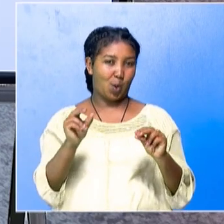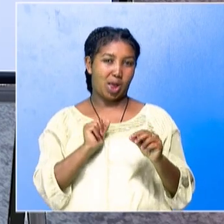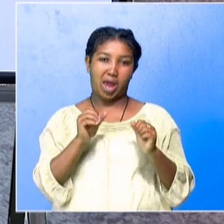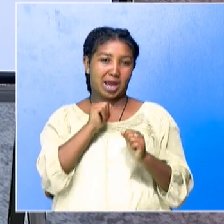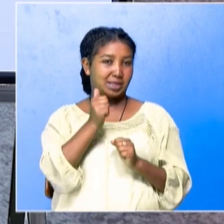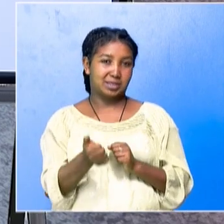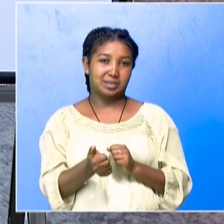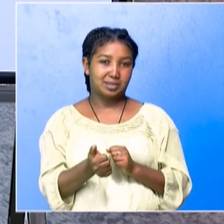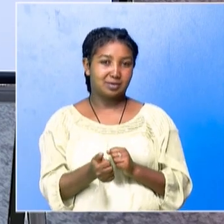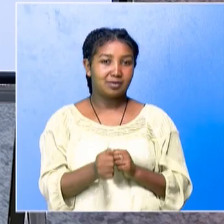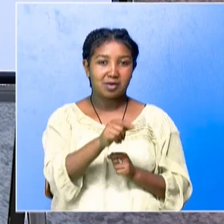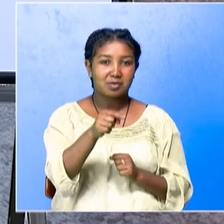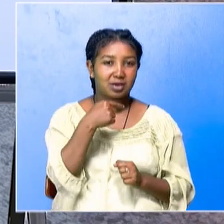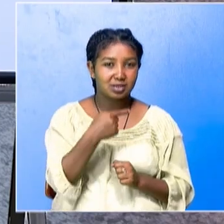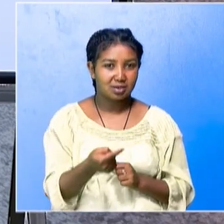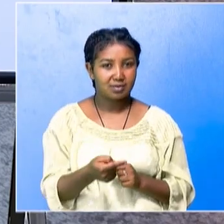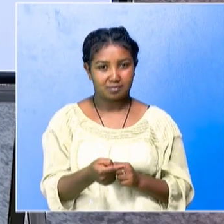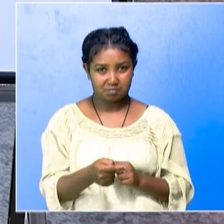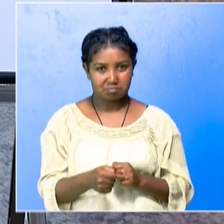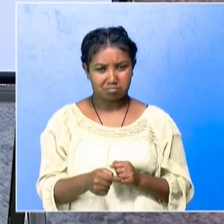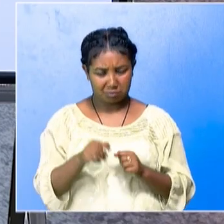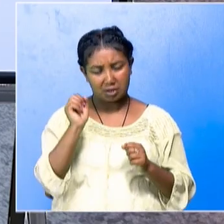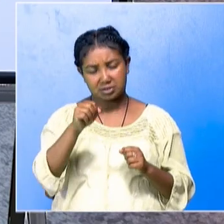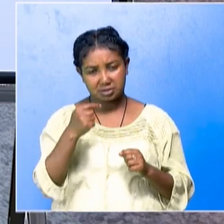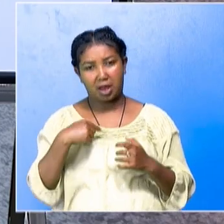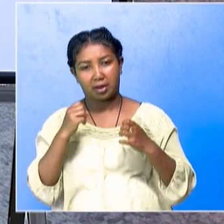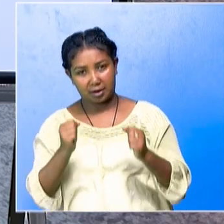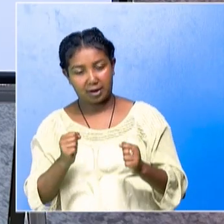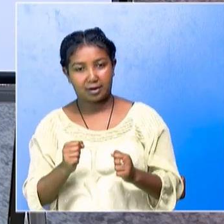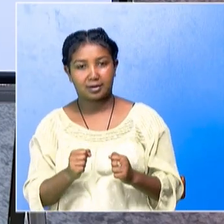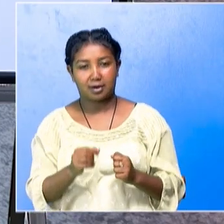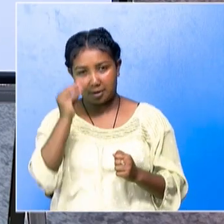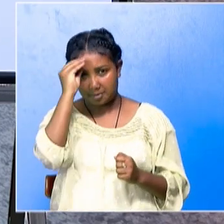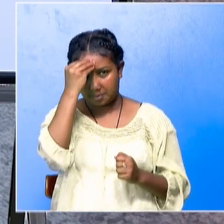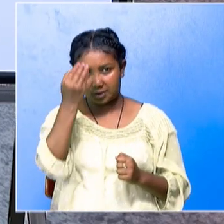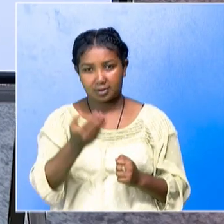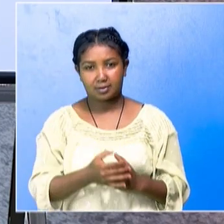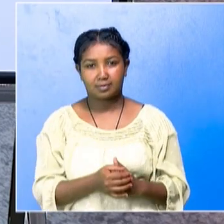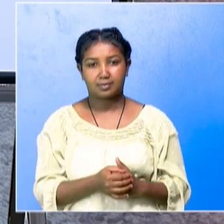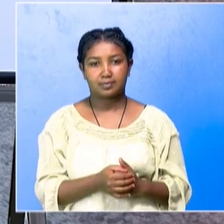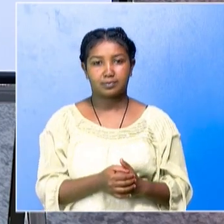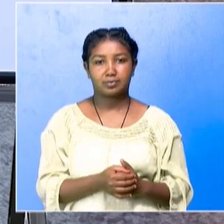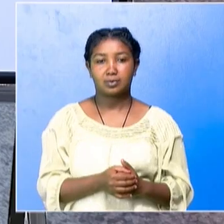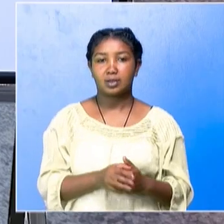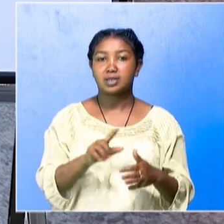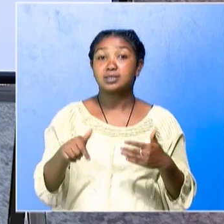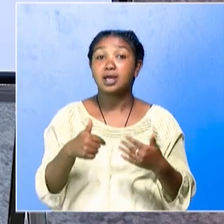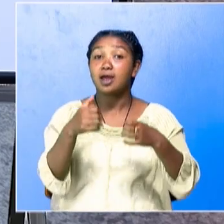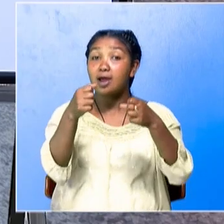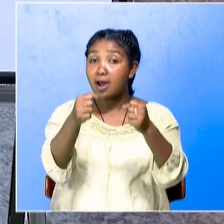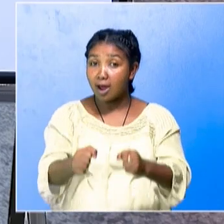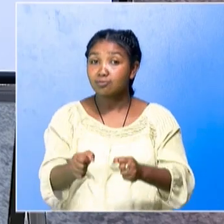can't speak. And also you can say also if you can, yes, I can speak. We can use